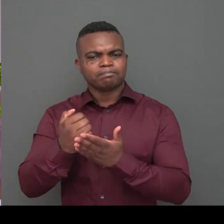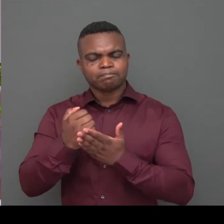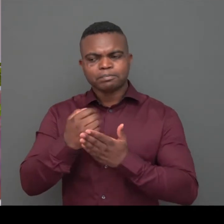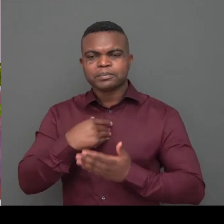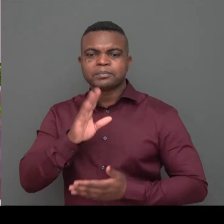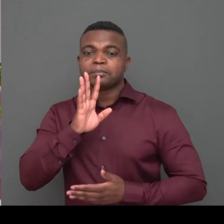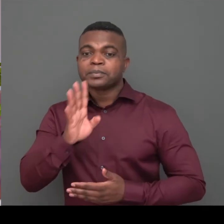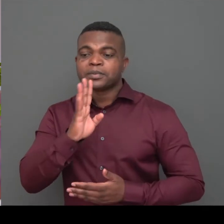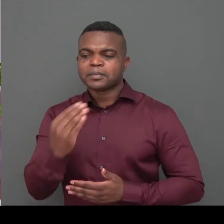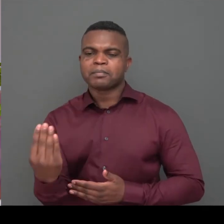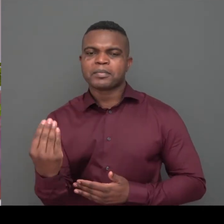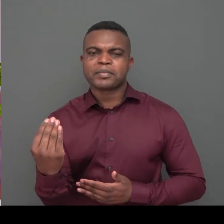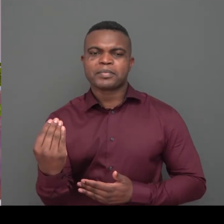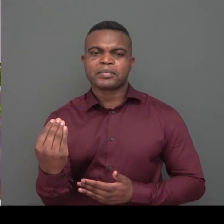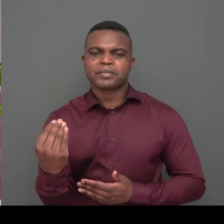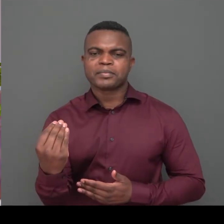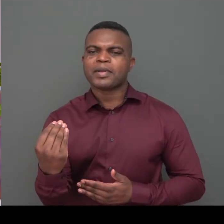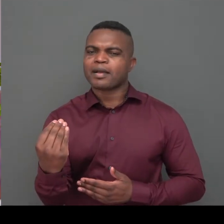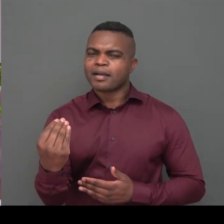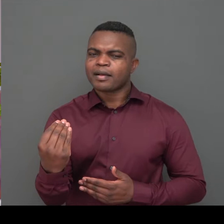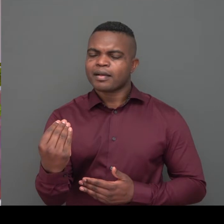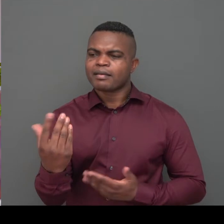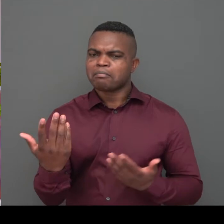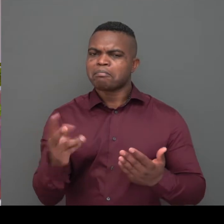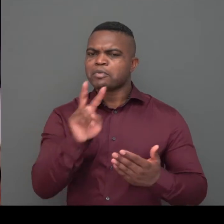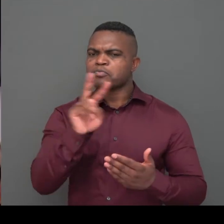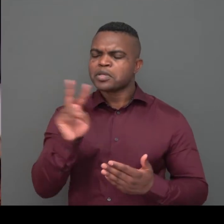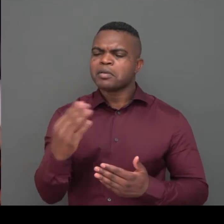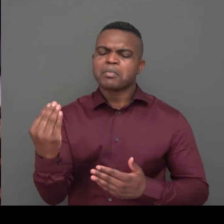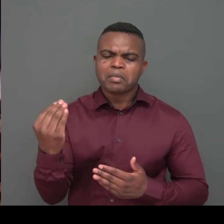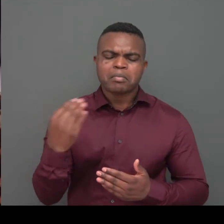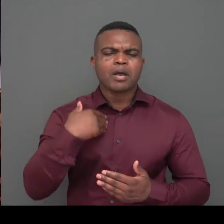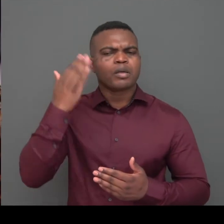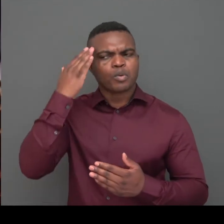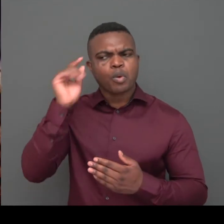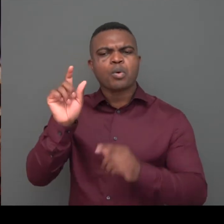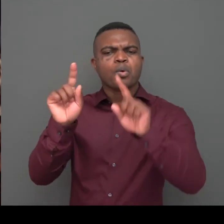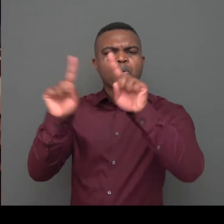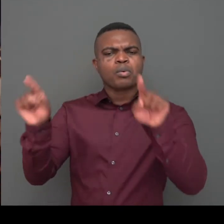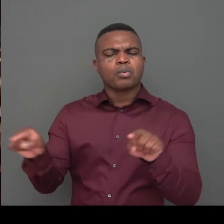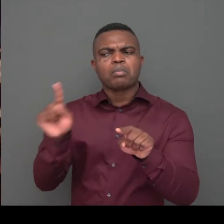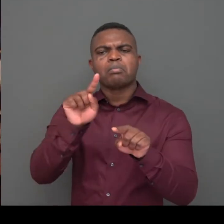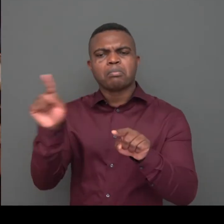includes speech synthesis. That means a voice that reads aloud for me what is happening on the screen.